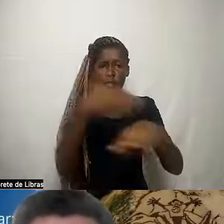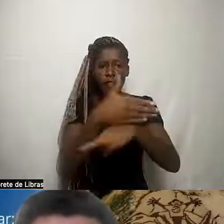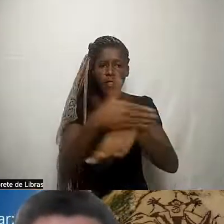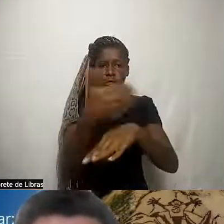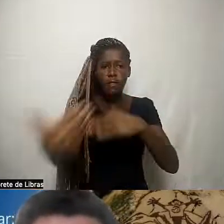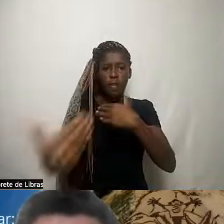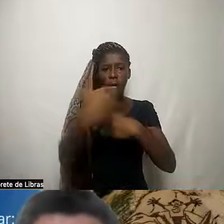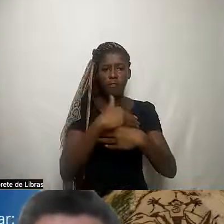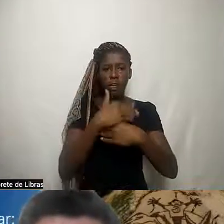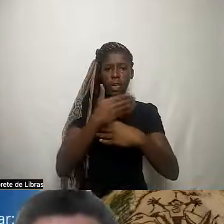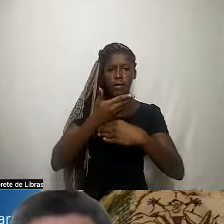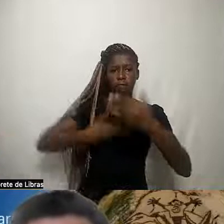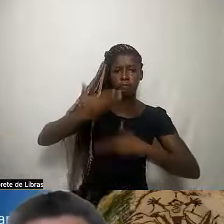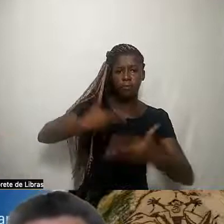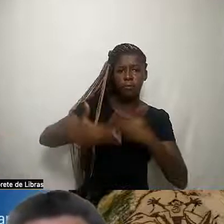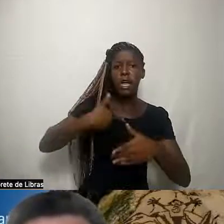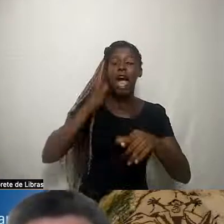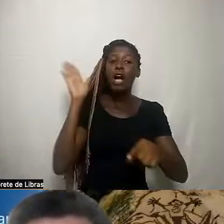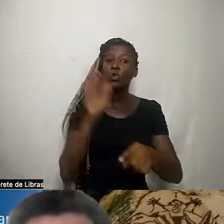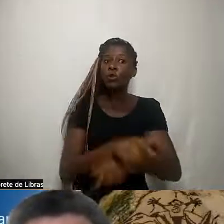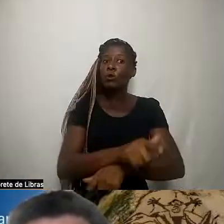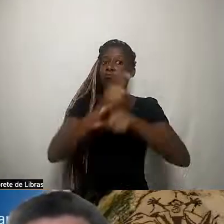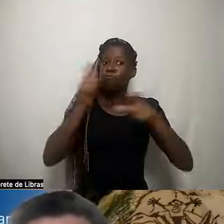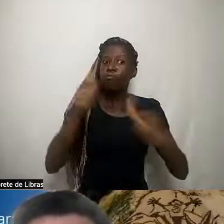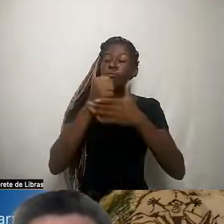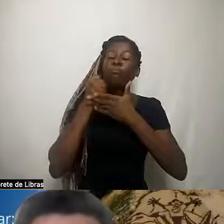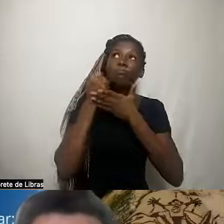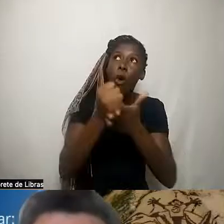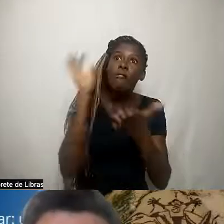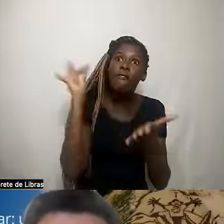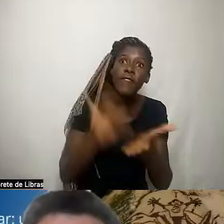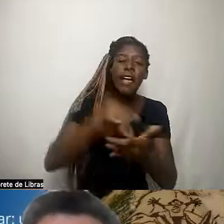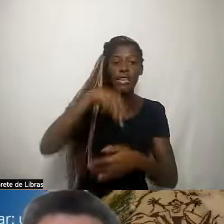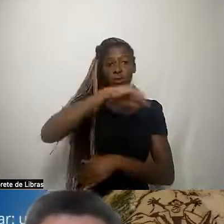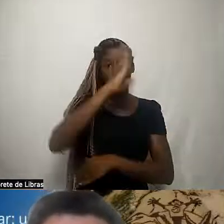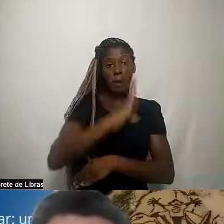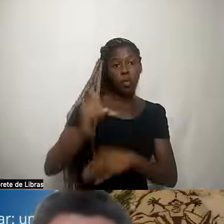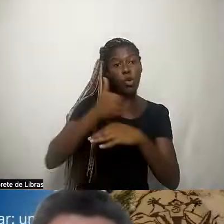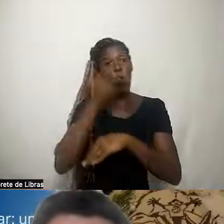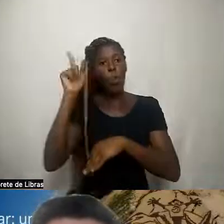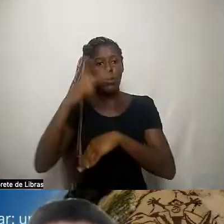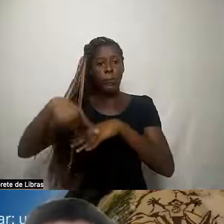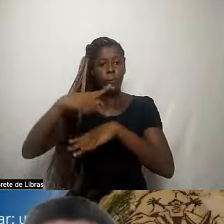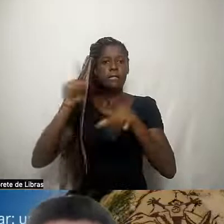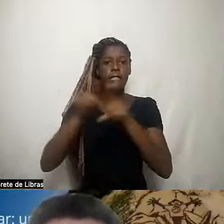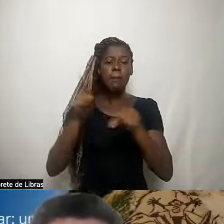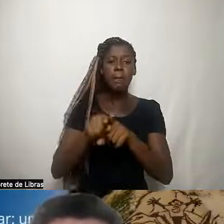that. scholars. They contributed immensely in Brazil and outside of Brazil to train